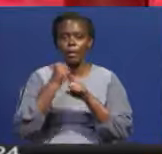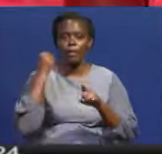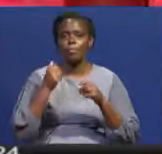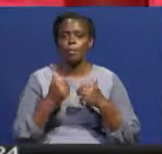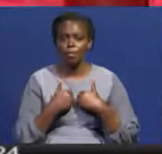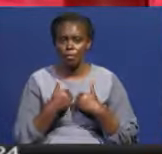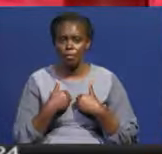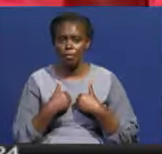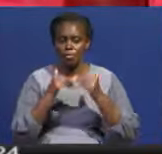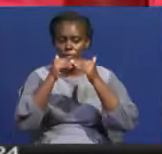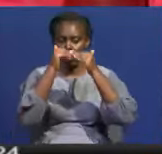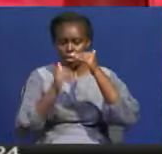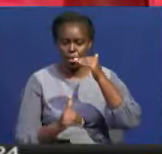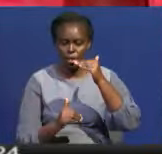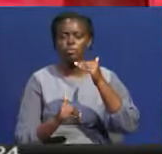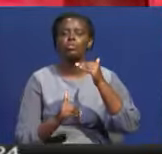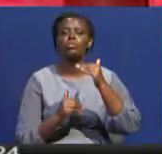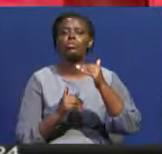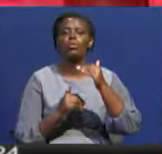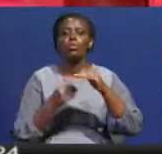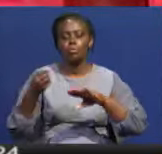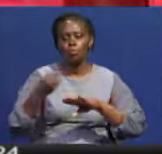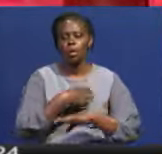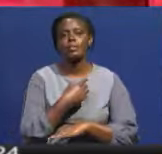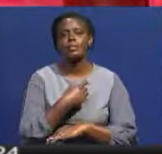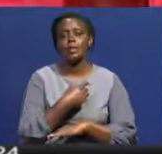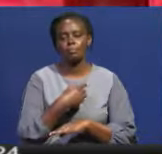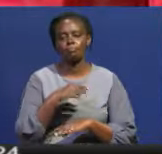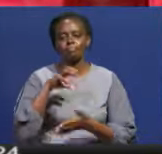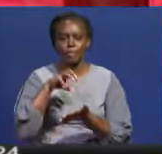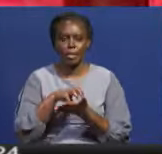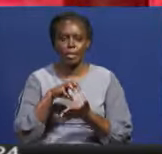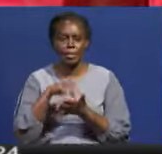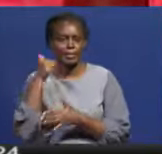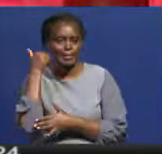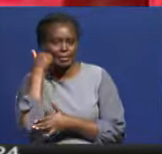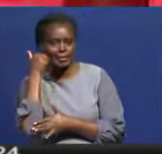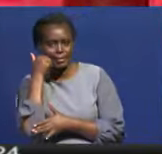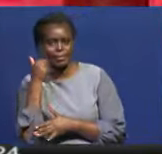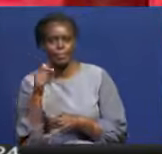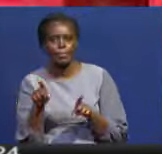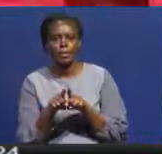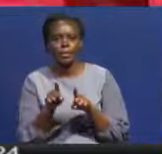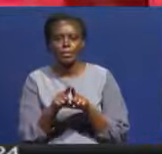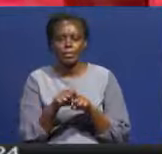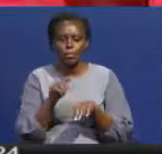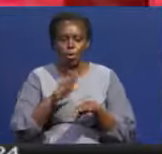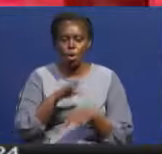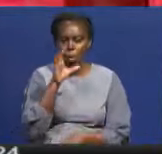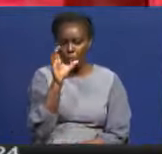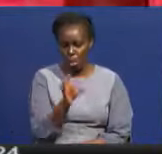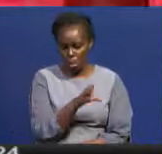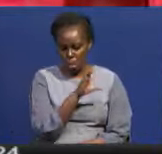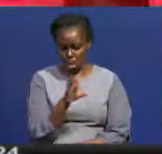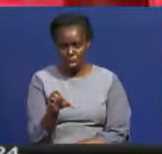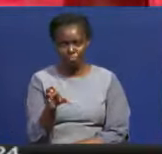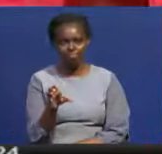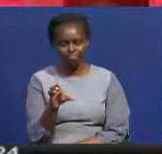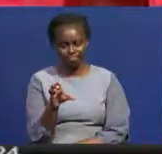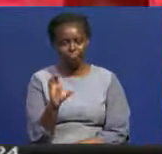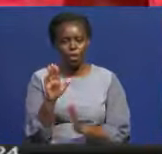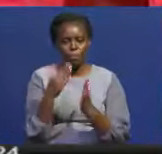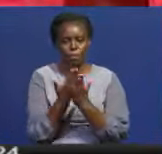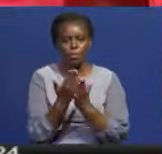a subsequent impact on reduction of cancer cases. Honorable Speaker, on alcoholic beverages, Honorable Speaker, the